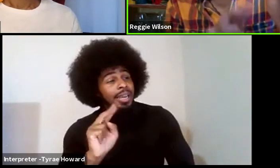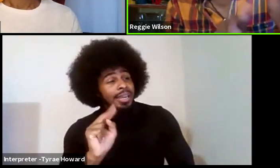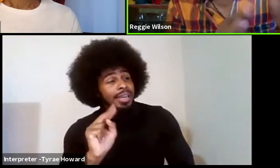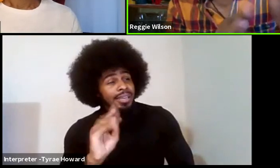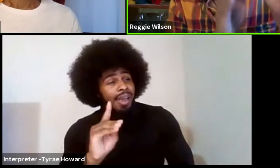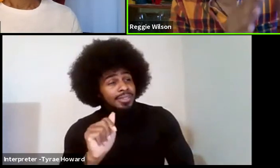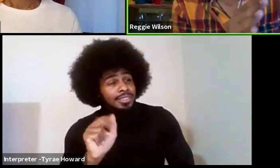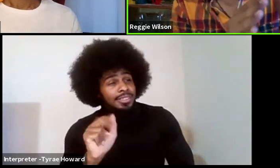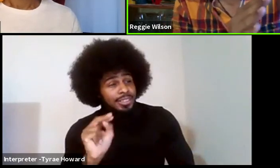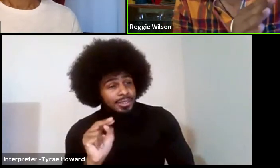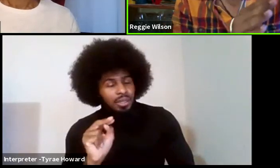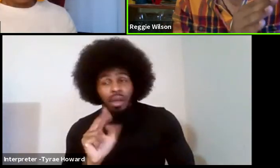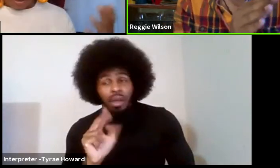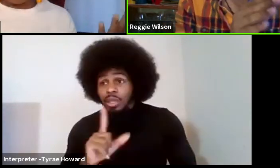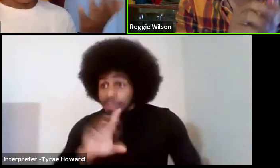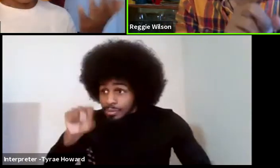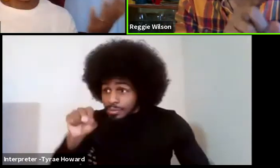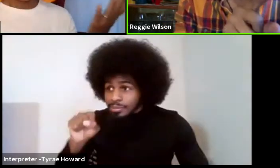So wait. So listen.